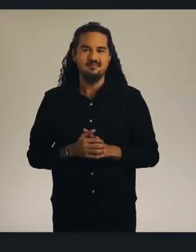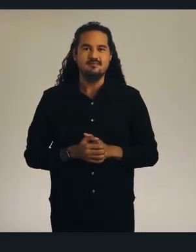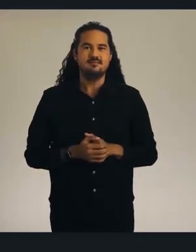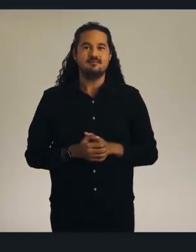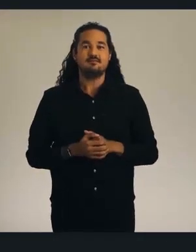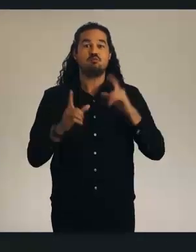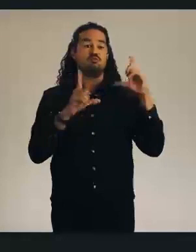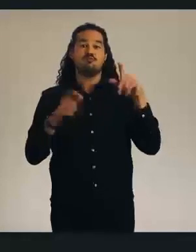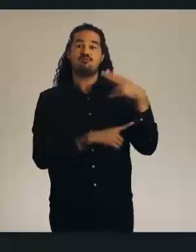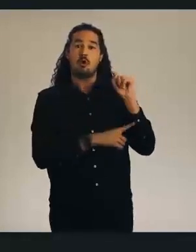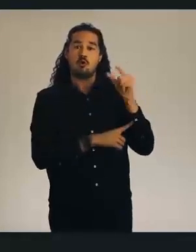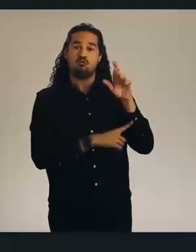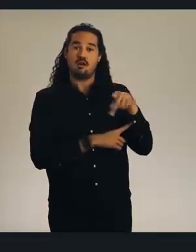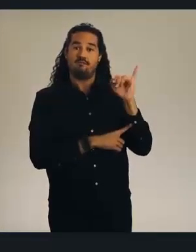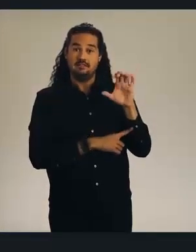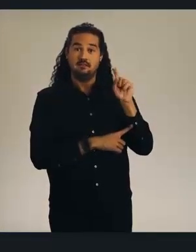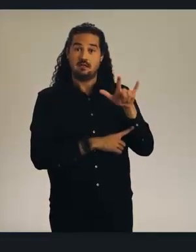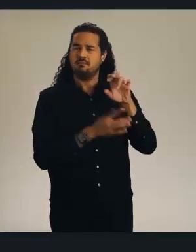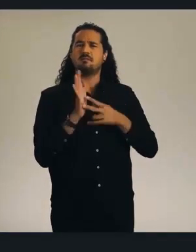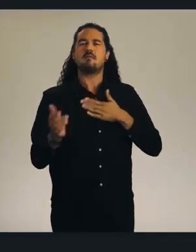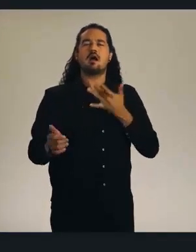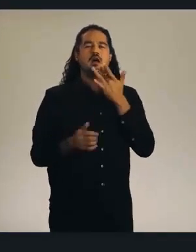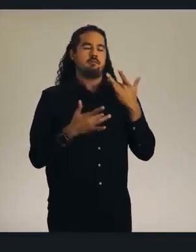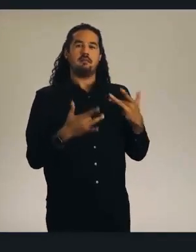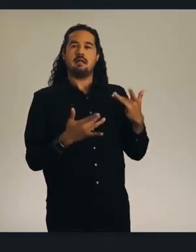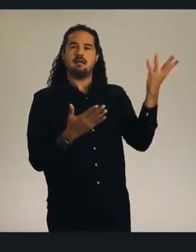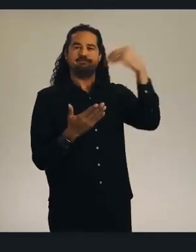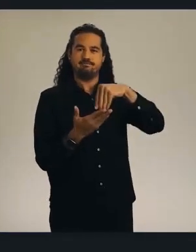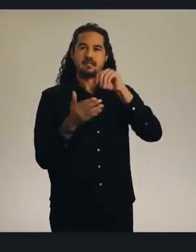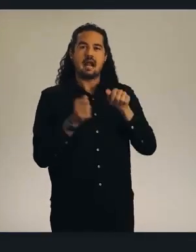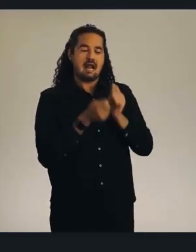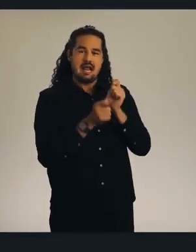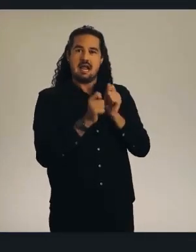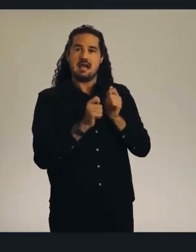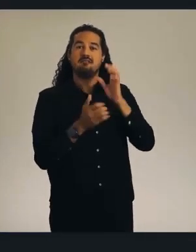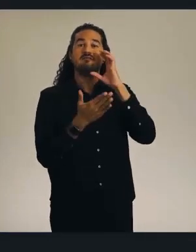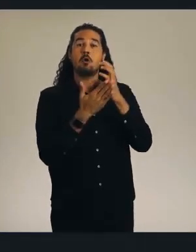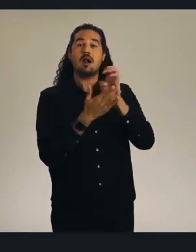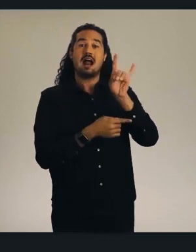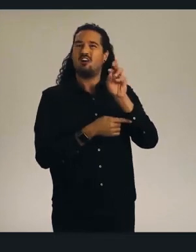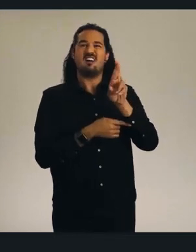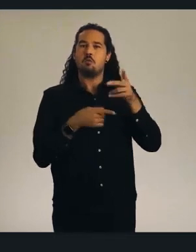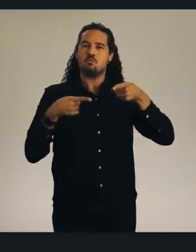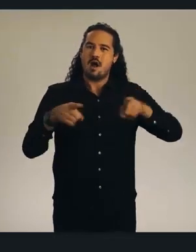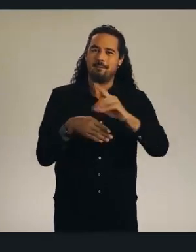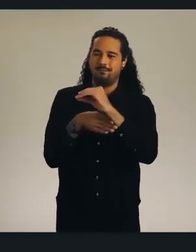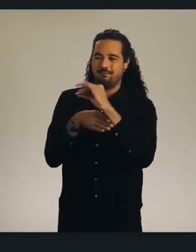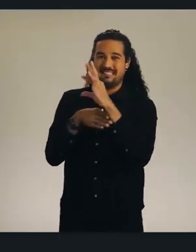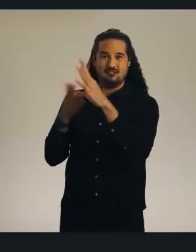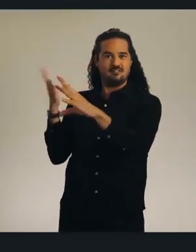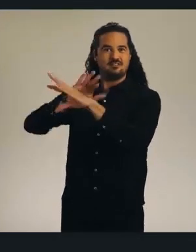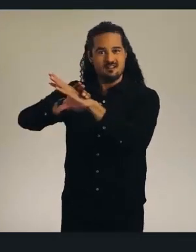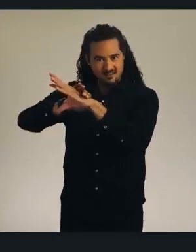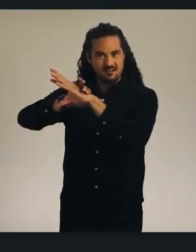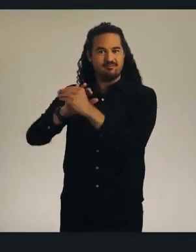bring your individual preferences right into our advanced image pipeline, applying local edits like a photo editor would, but in real time as we render the photo. That means you get all the benefits